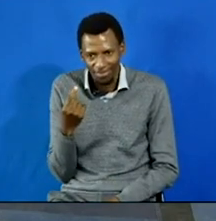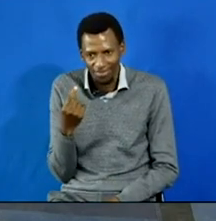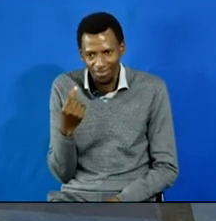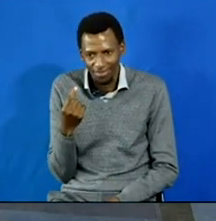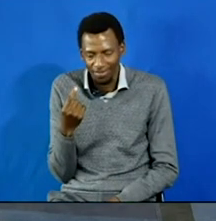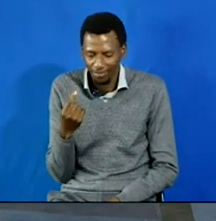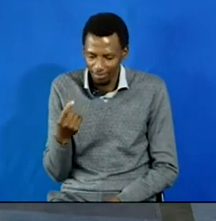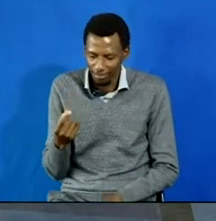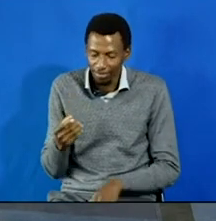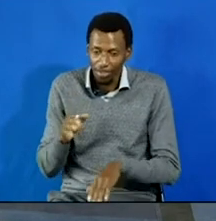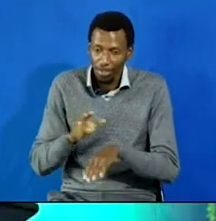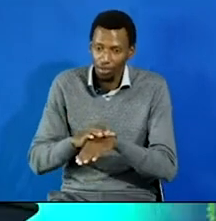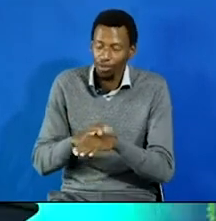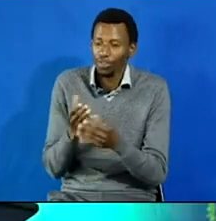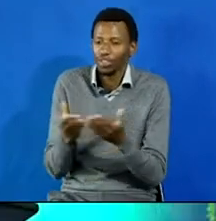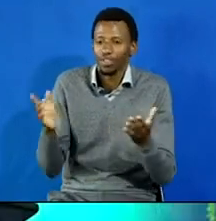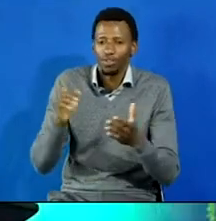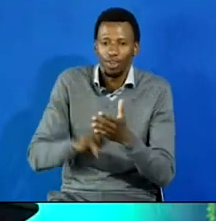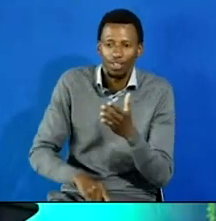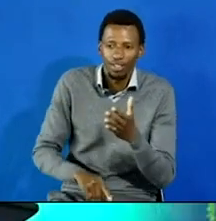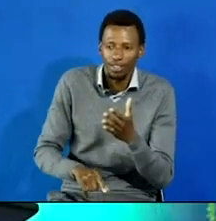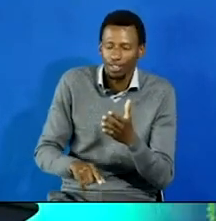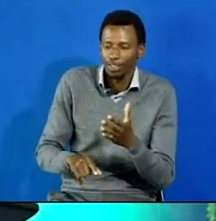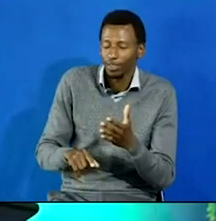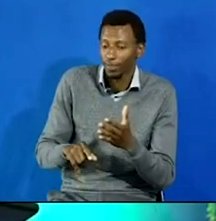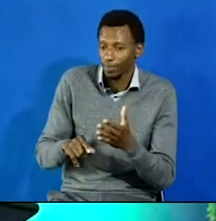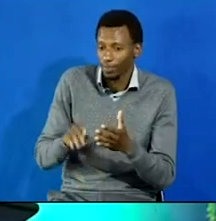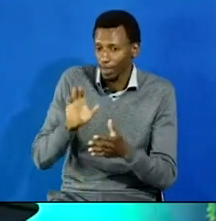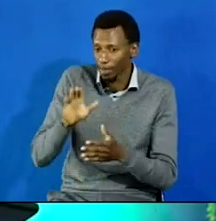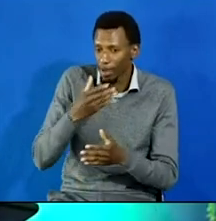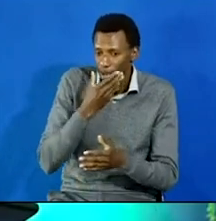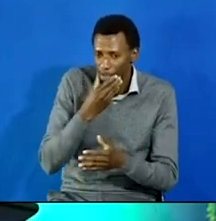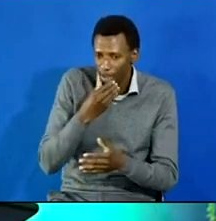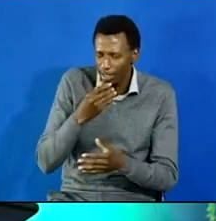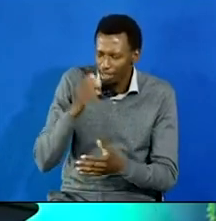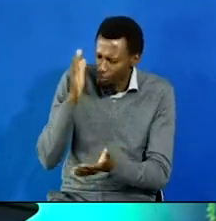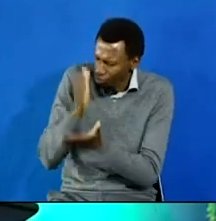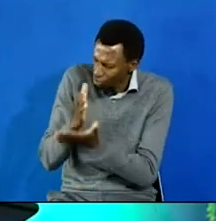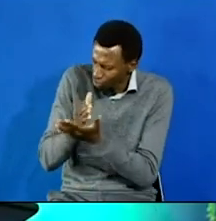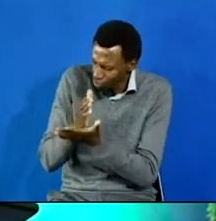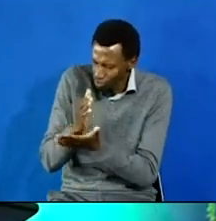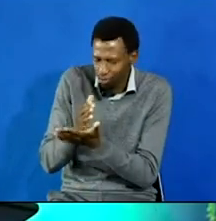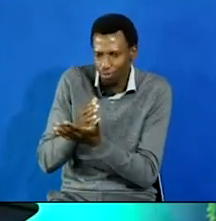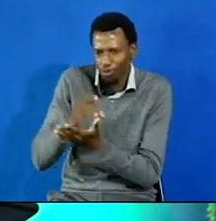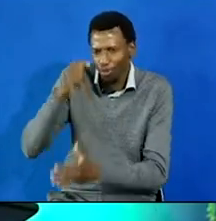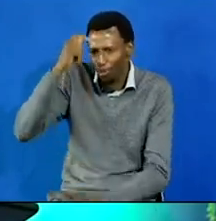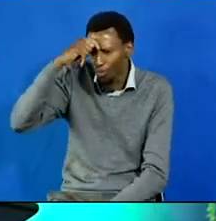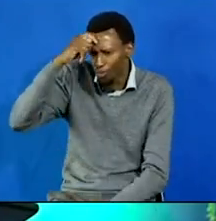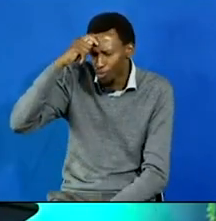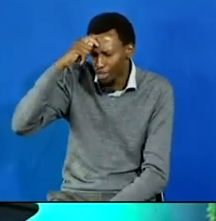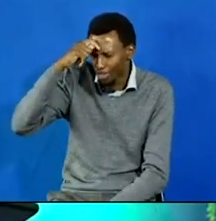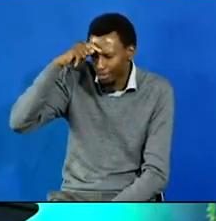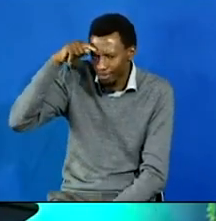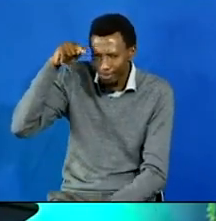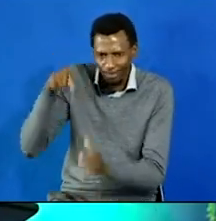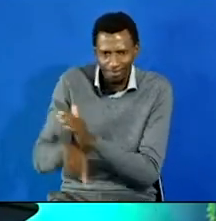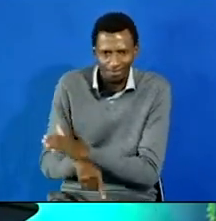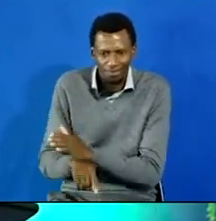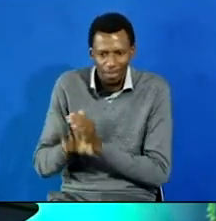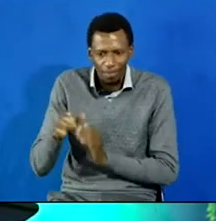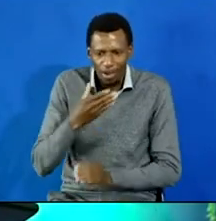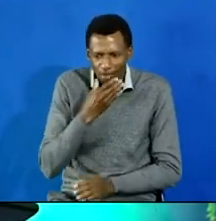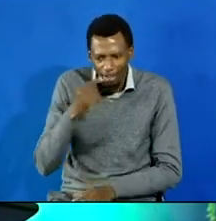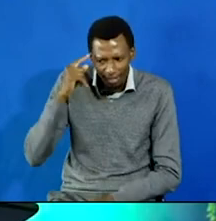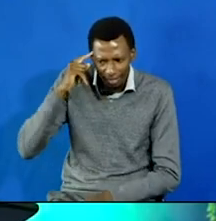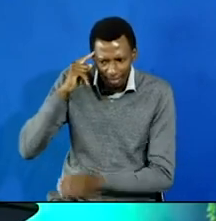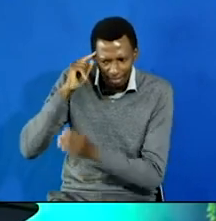The good thing is that because the father, for sure, he was wise. He could see far. He could see